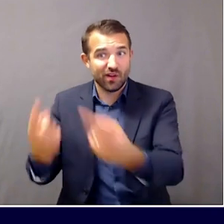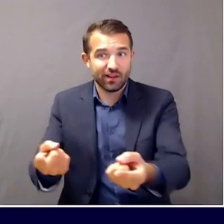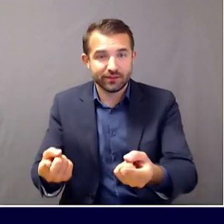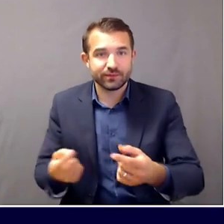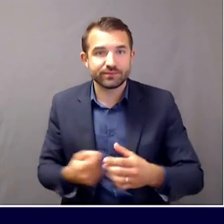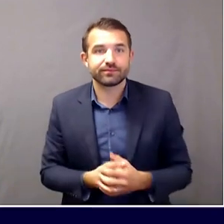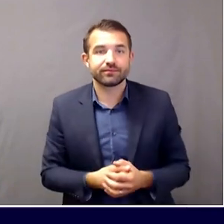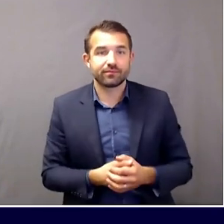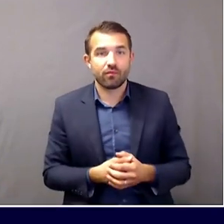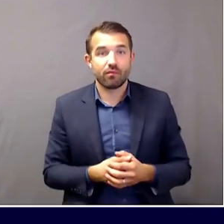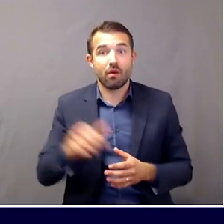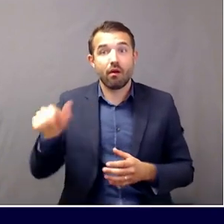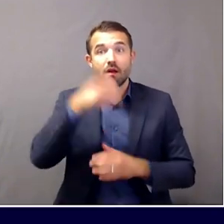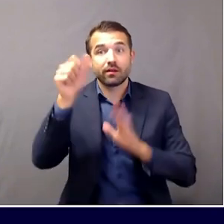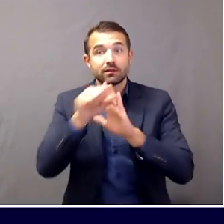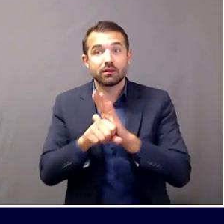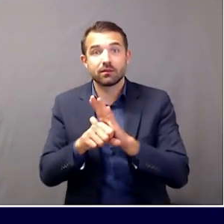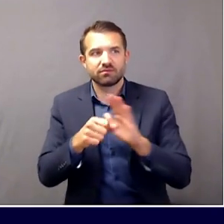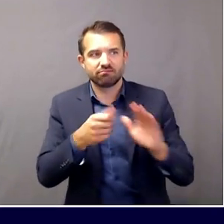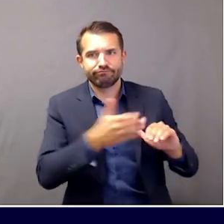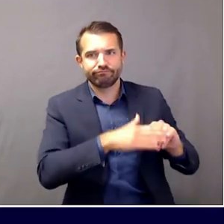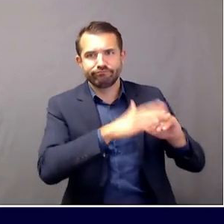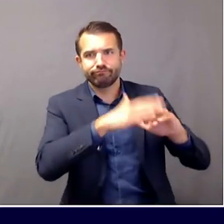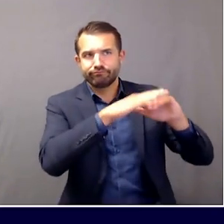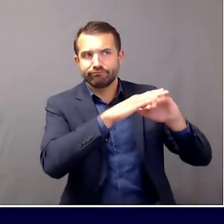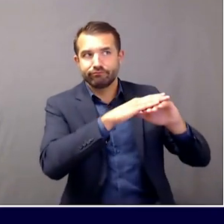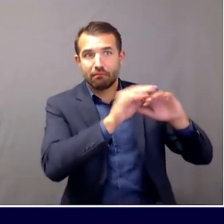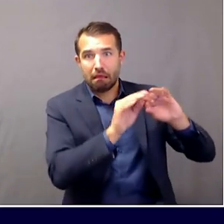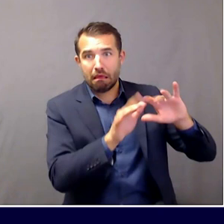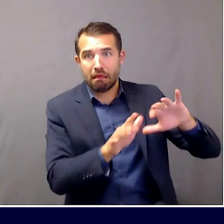start in other states work their way here.